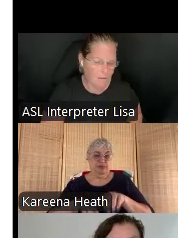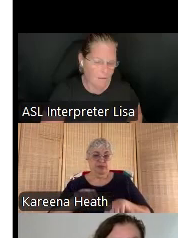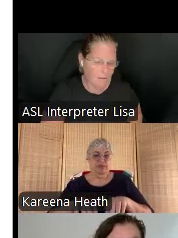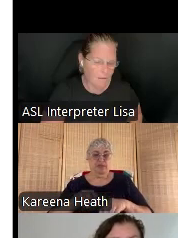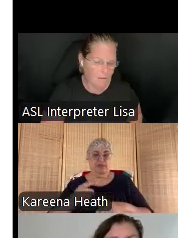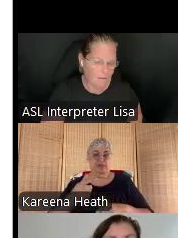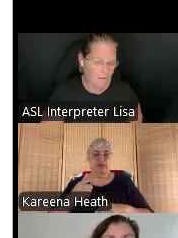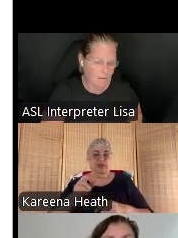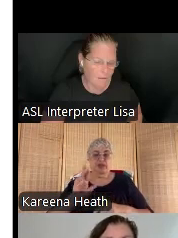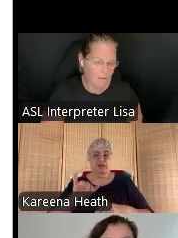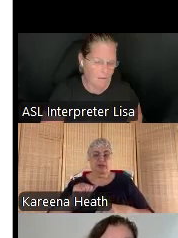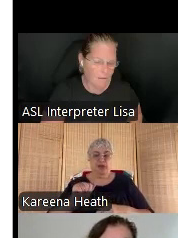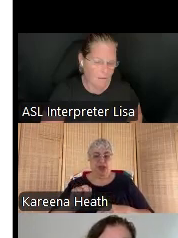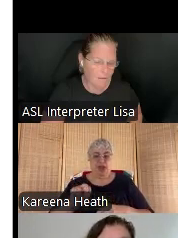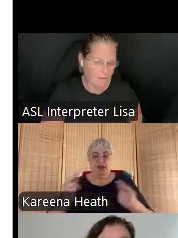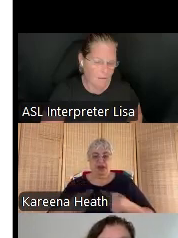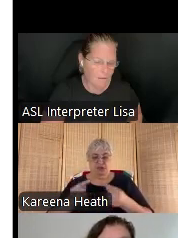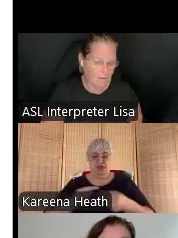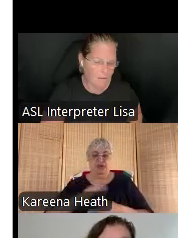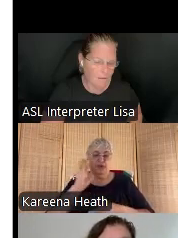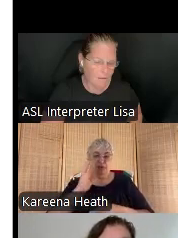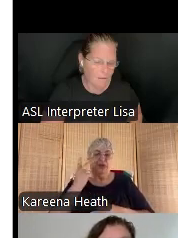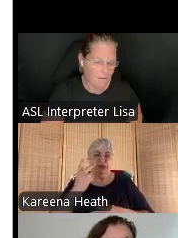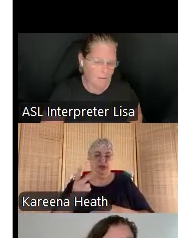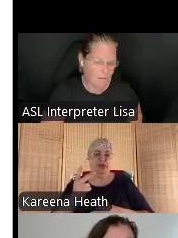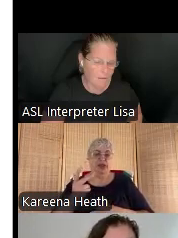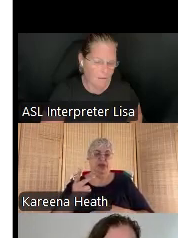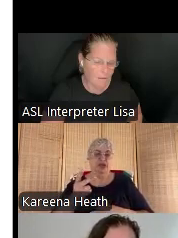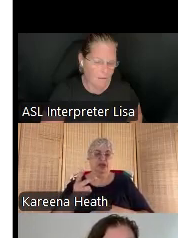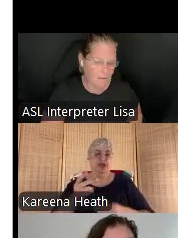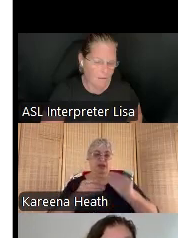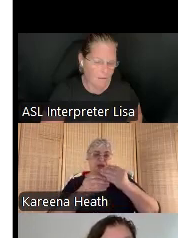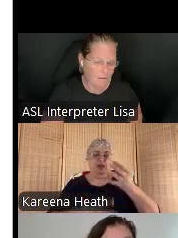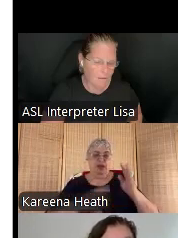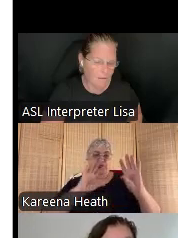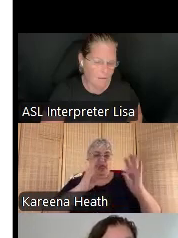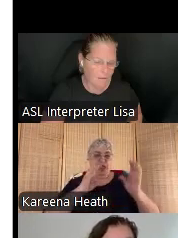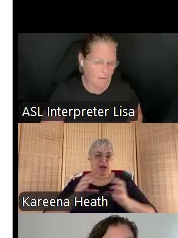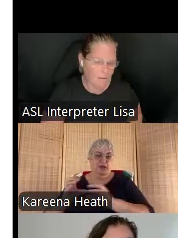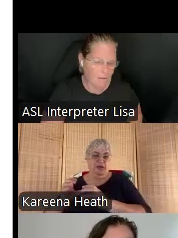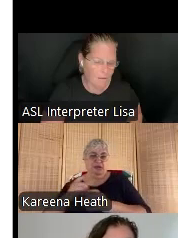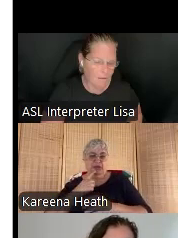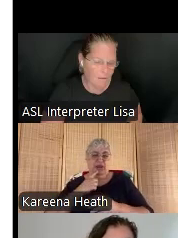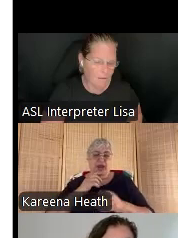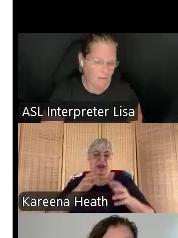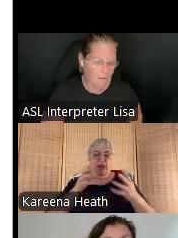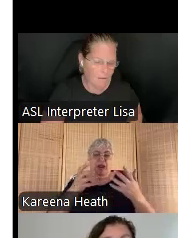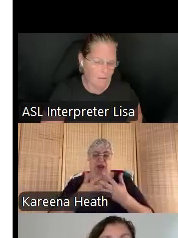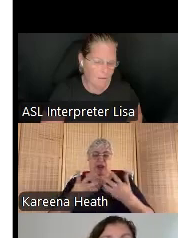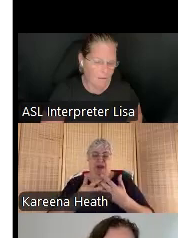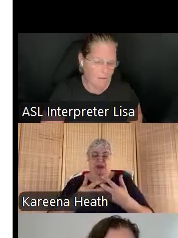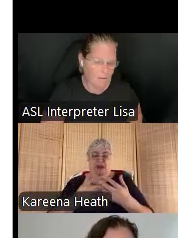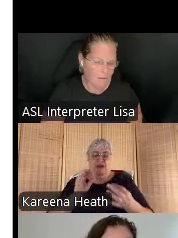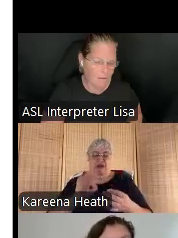brain injury, you will see all of these categories where it says accommodation idea. You'll